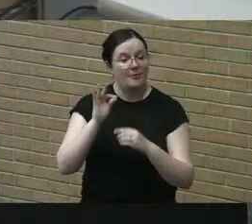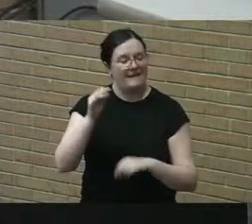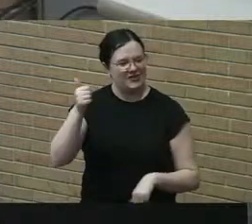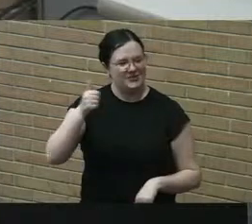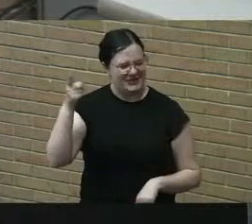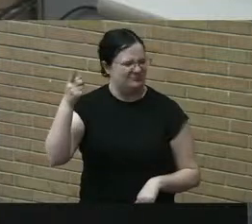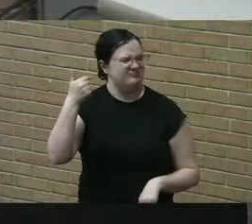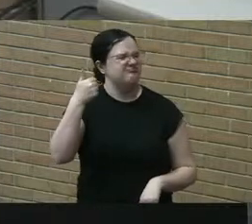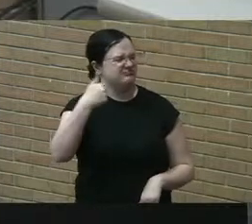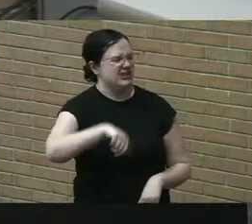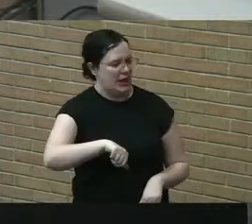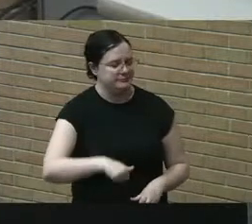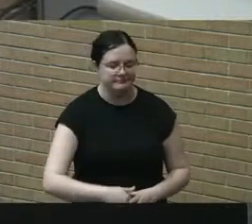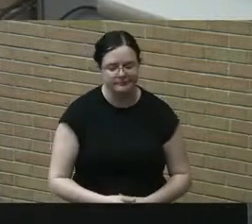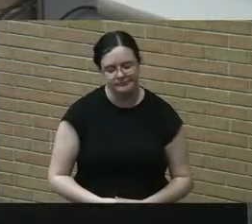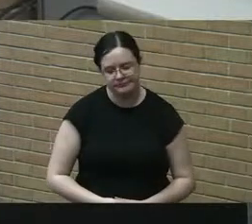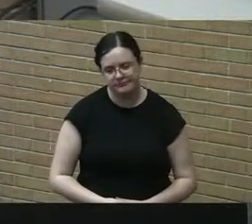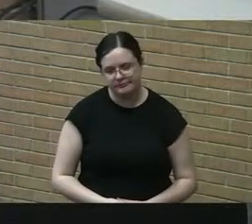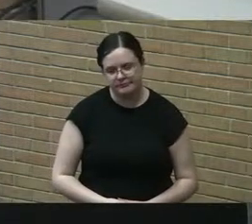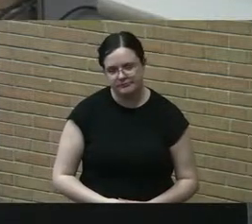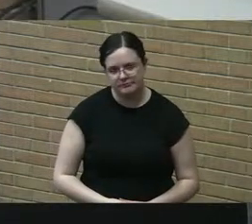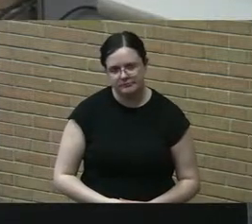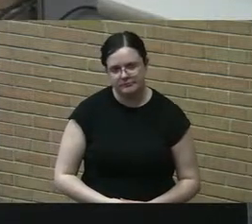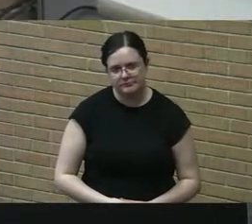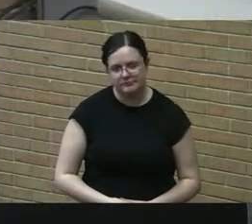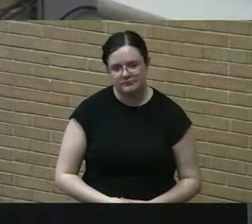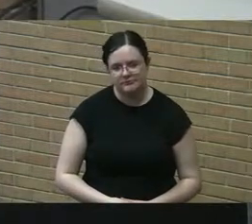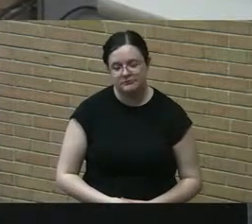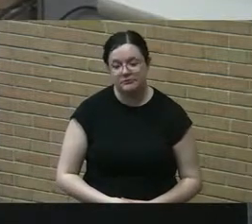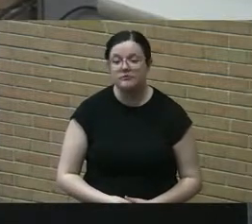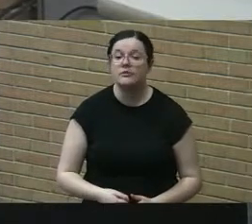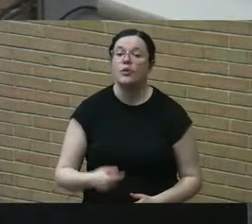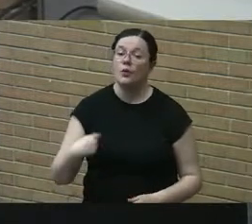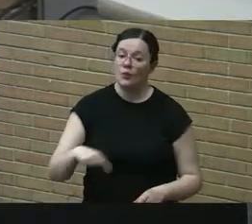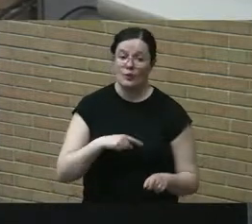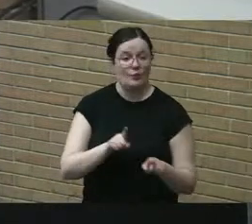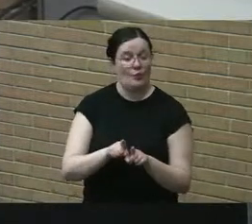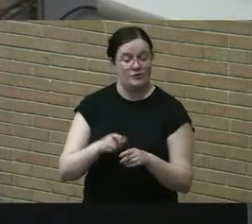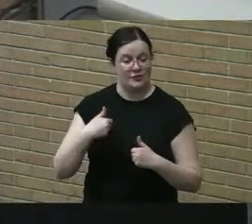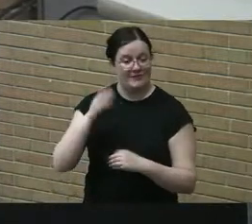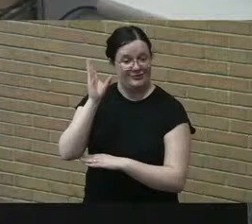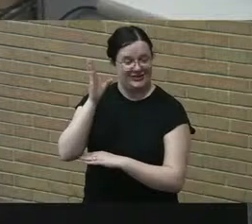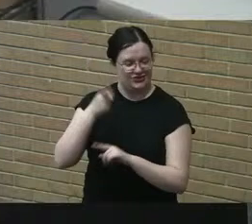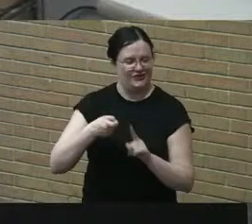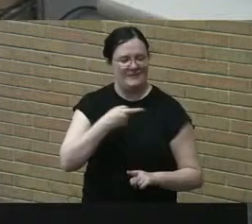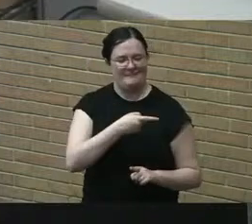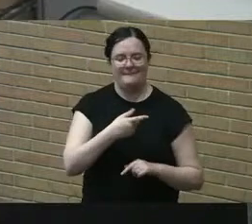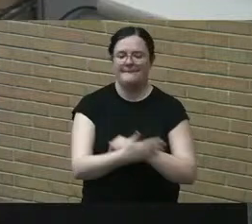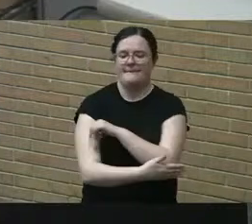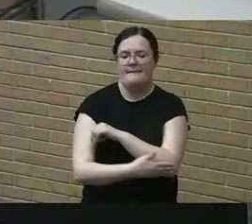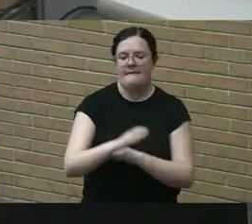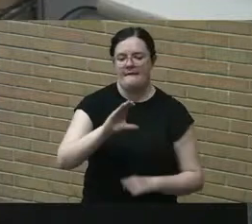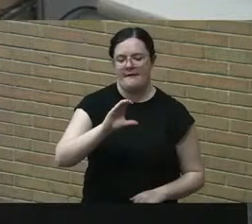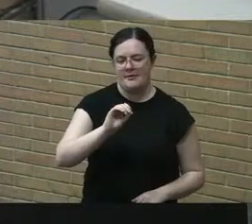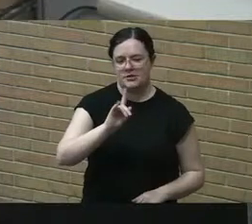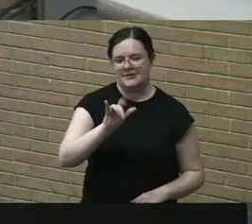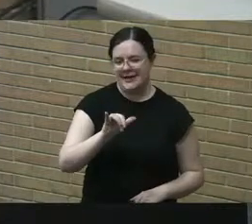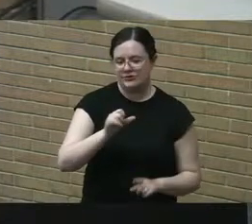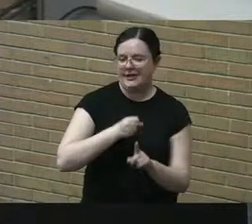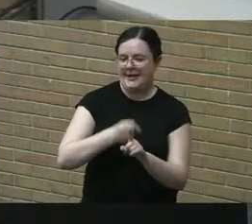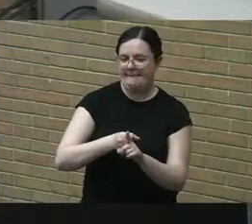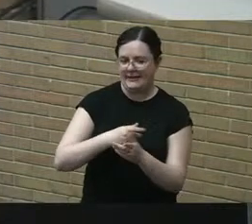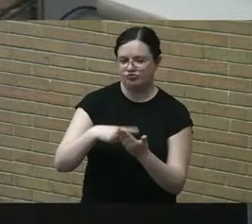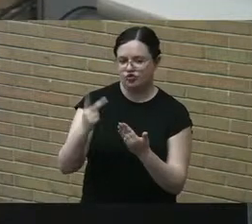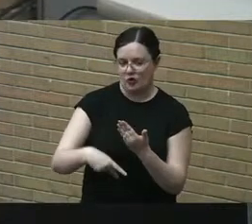declined. We also had a presentation by the County Impact Program, which